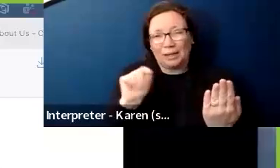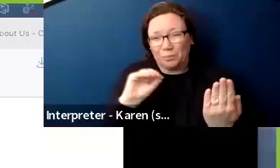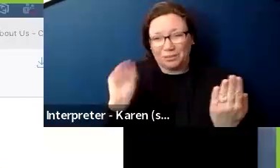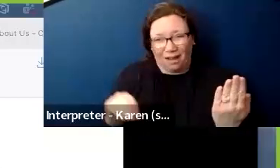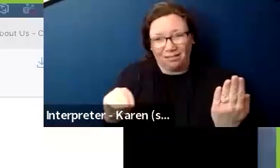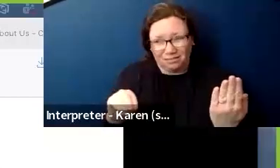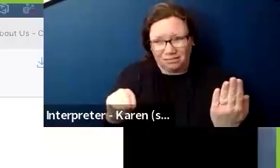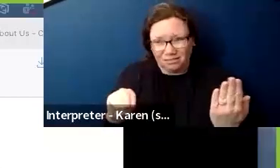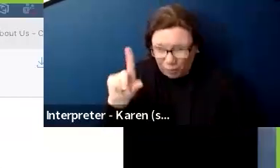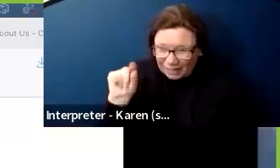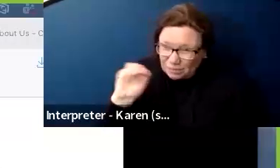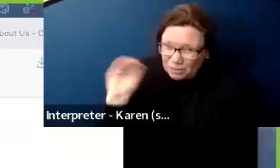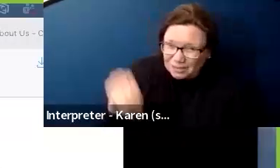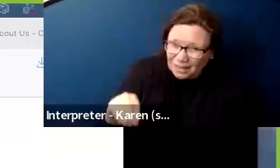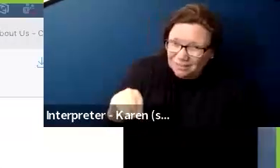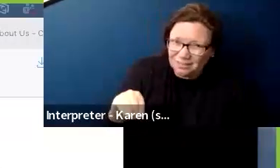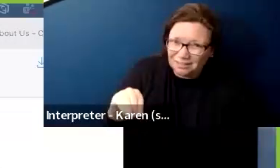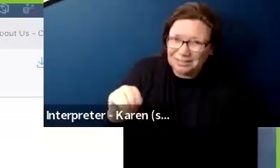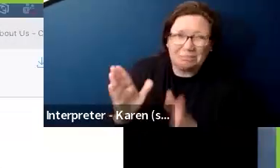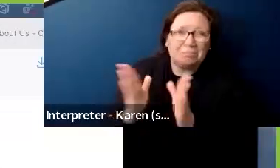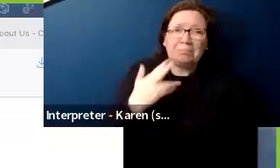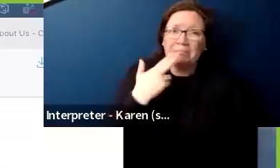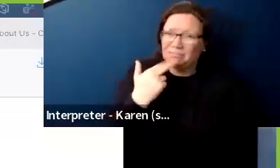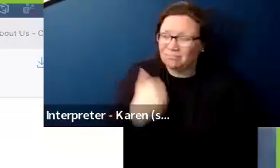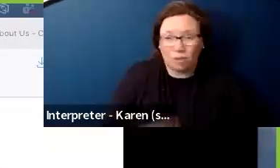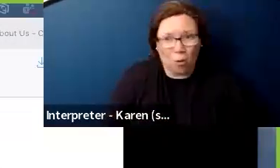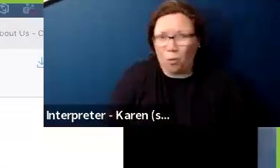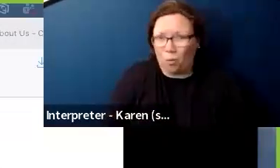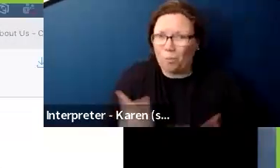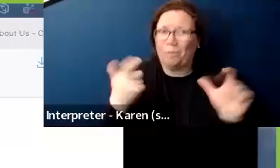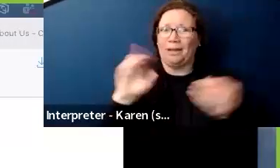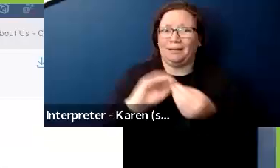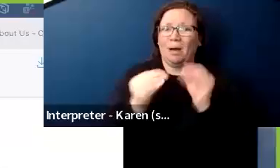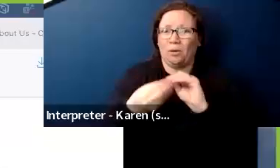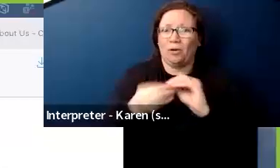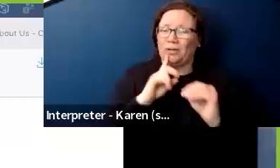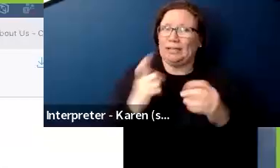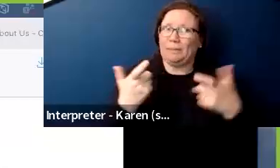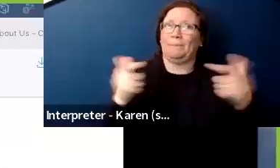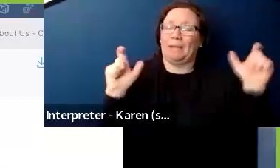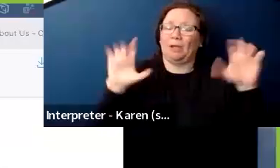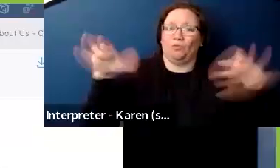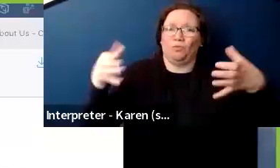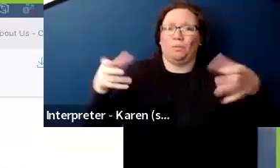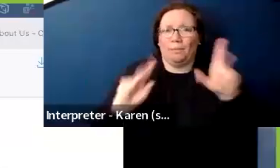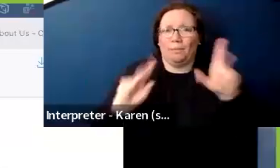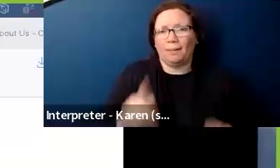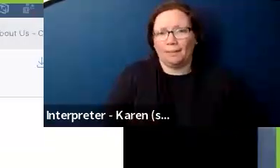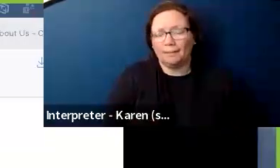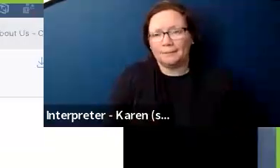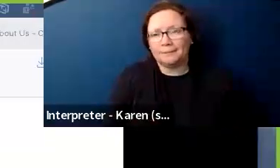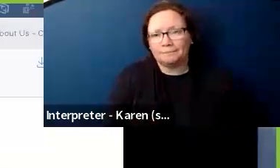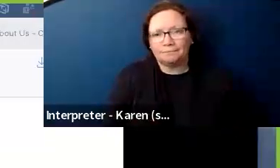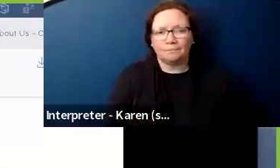no small portion. Um, so in that way, it's a big market, right? And so not